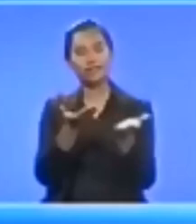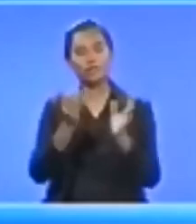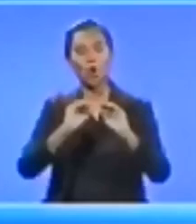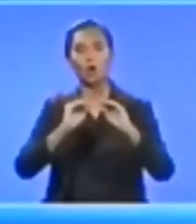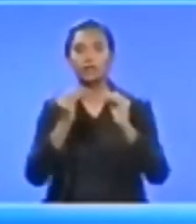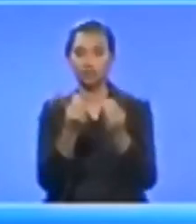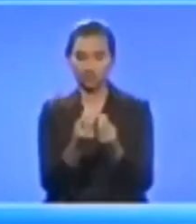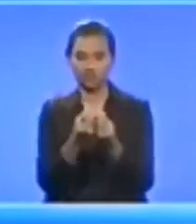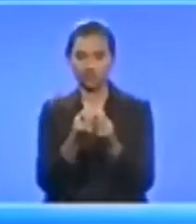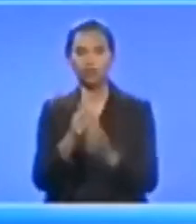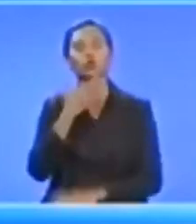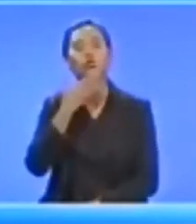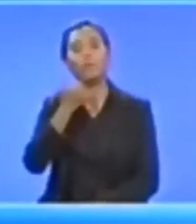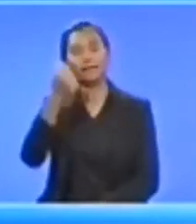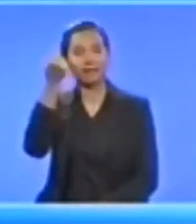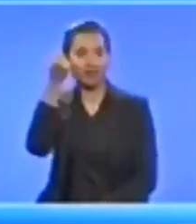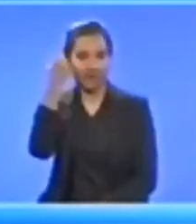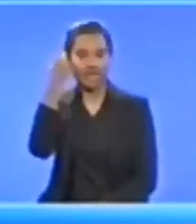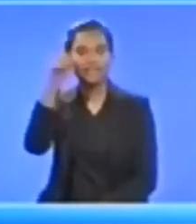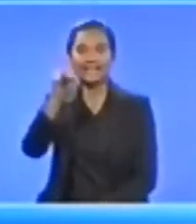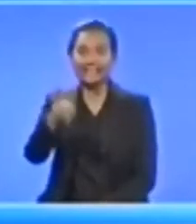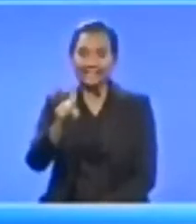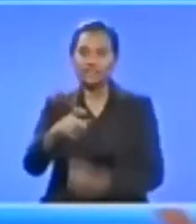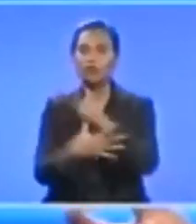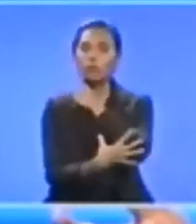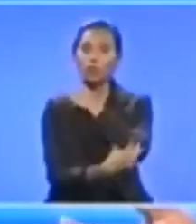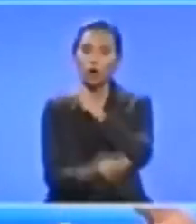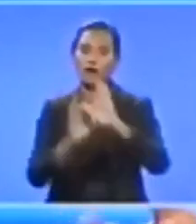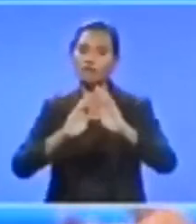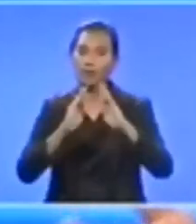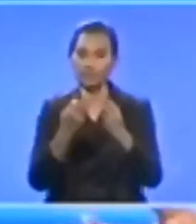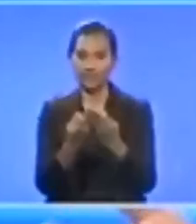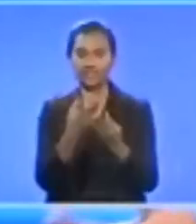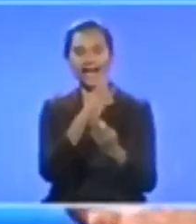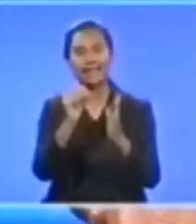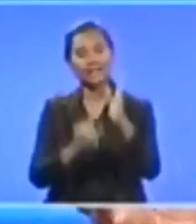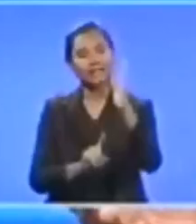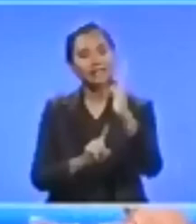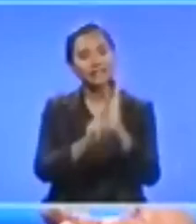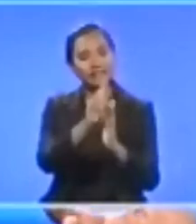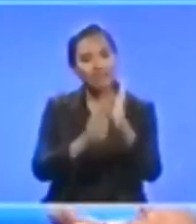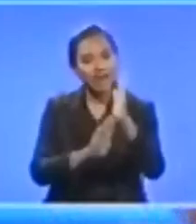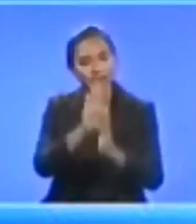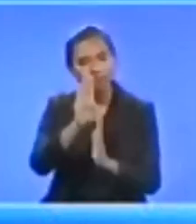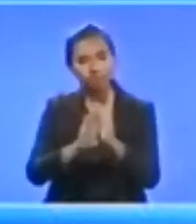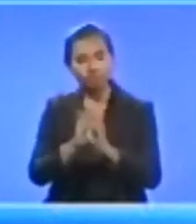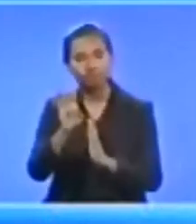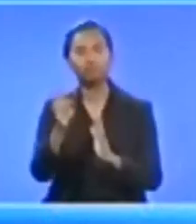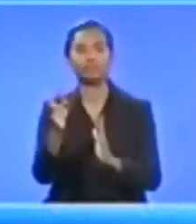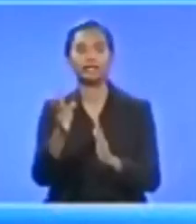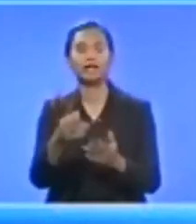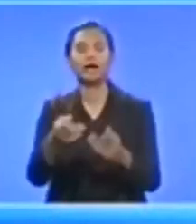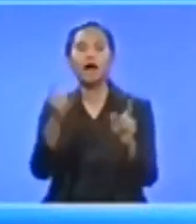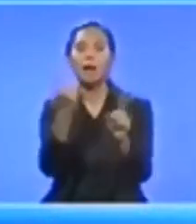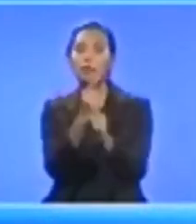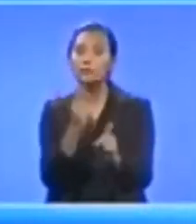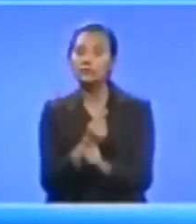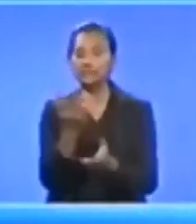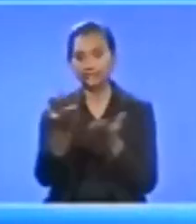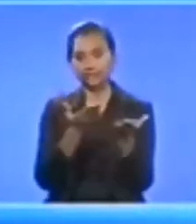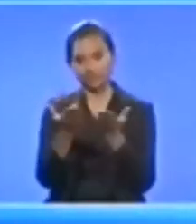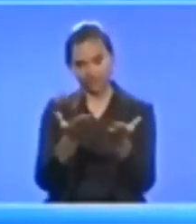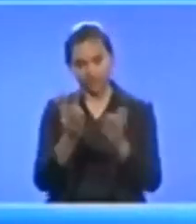better understand the needs of poor families and develop relevant services for them. We also